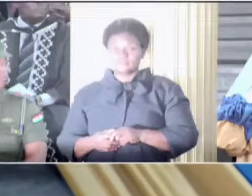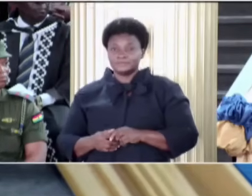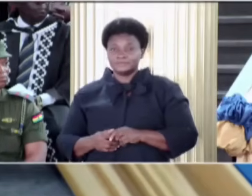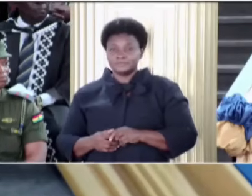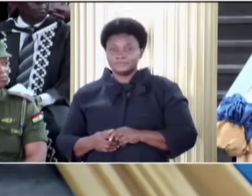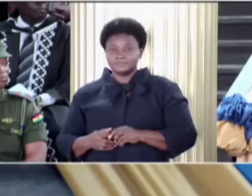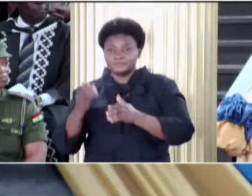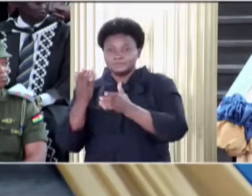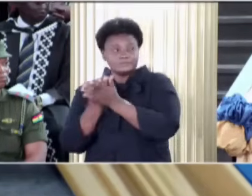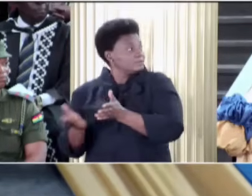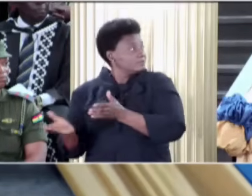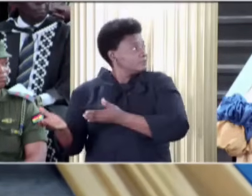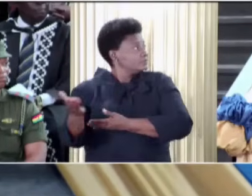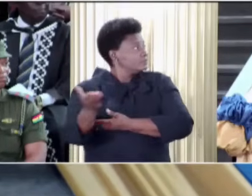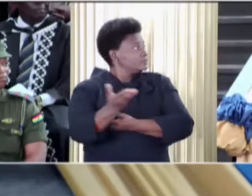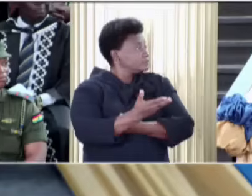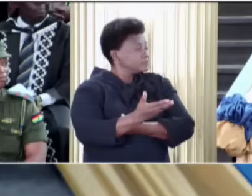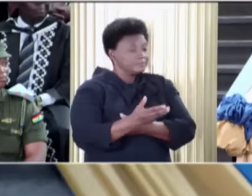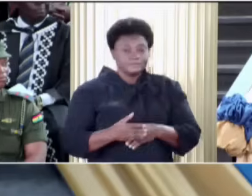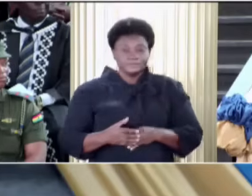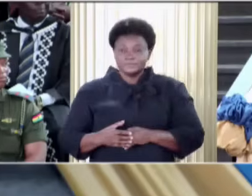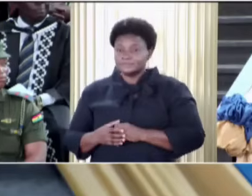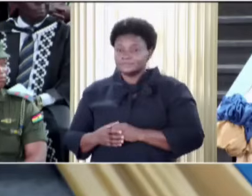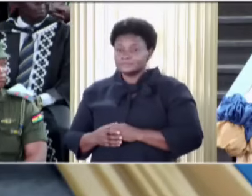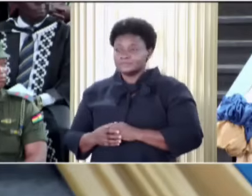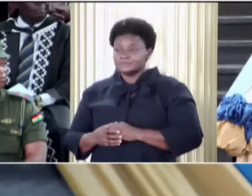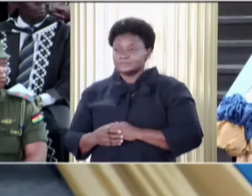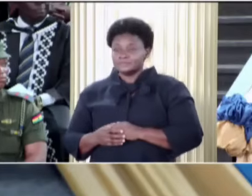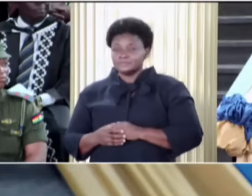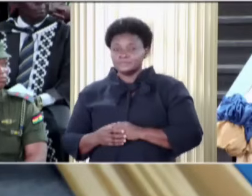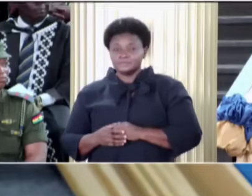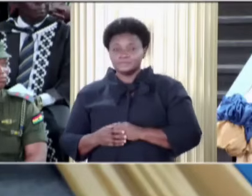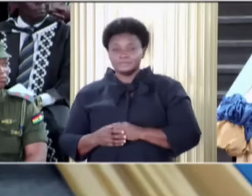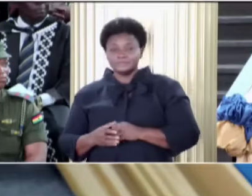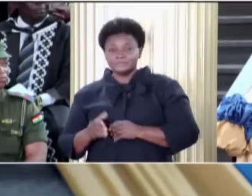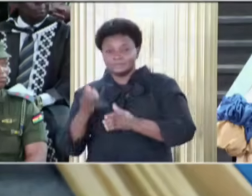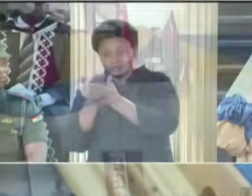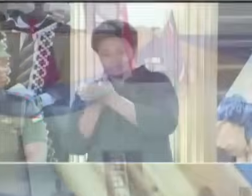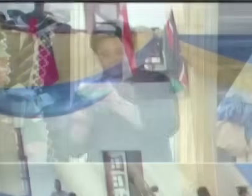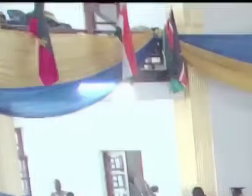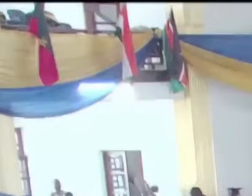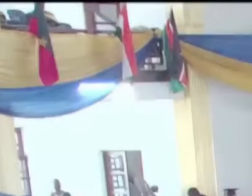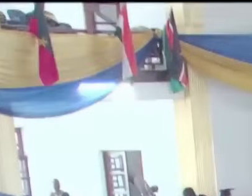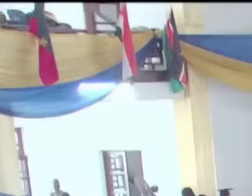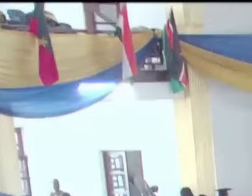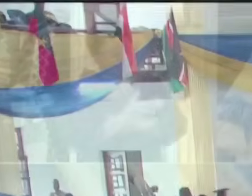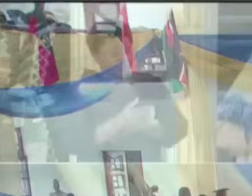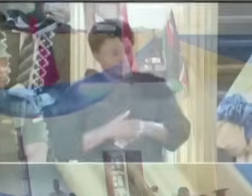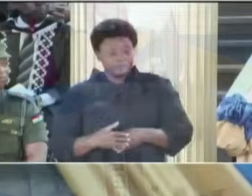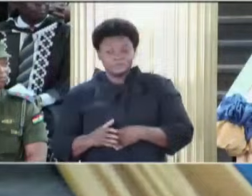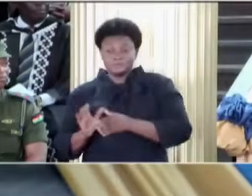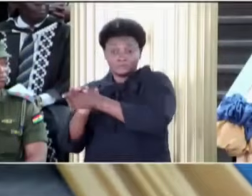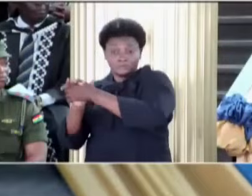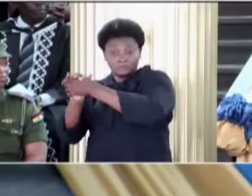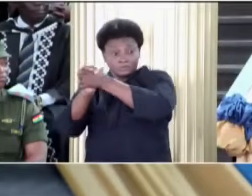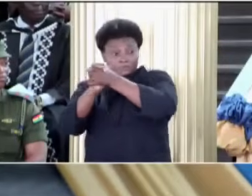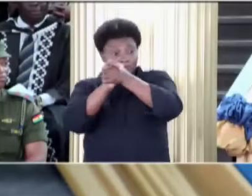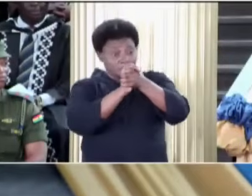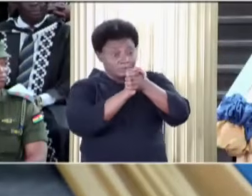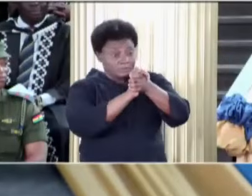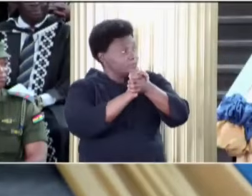Good morning. I need more energy. Good morning. It's your graduation day. Aren't you